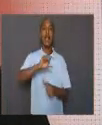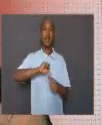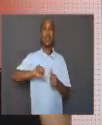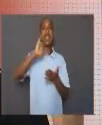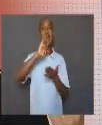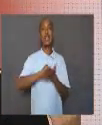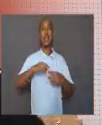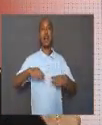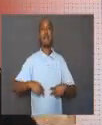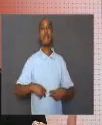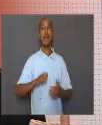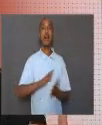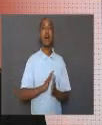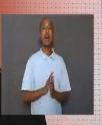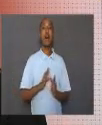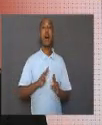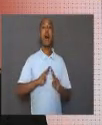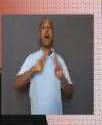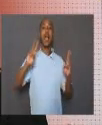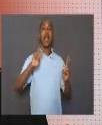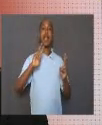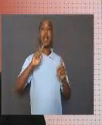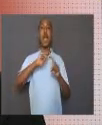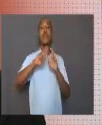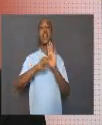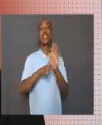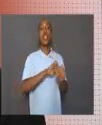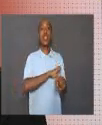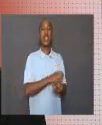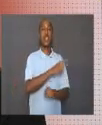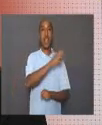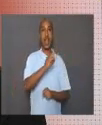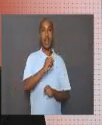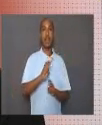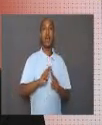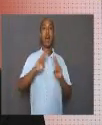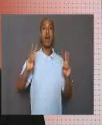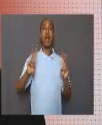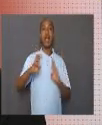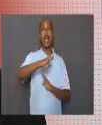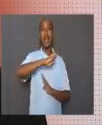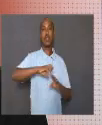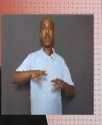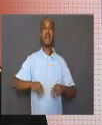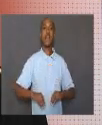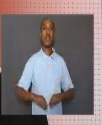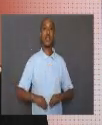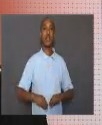Atoms that have high ionization energy and high electron affinity